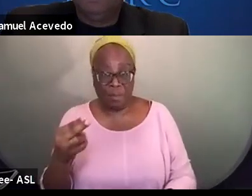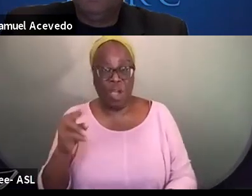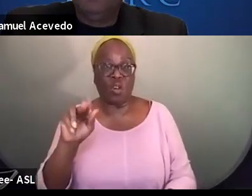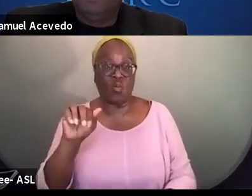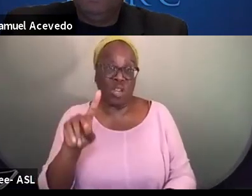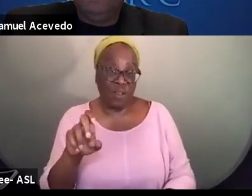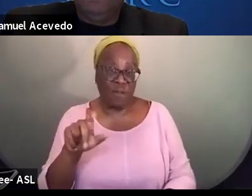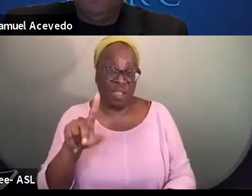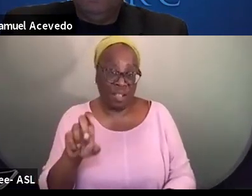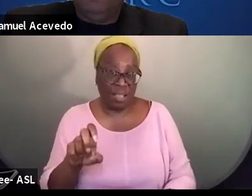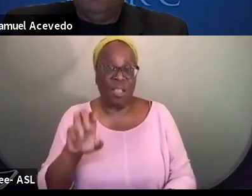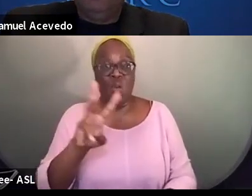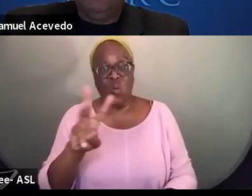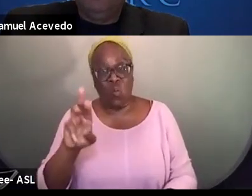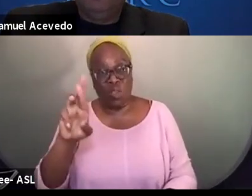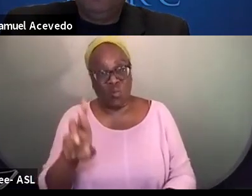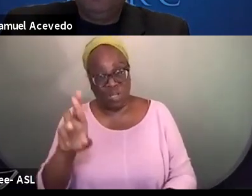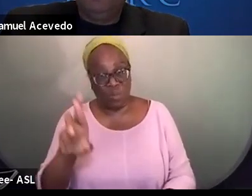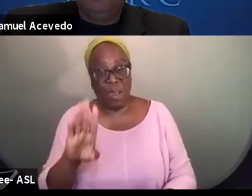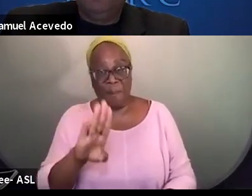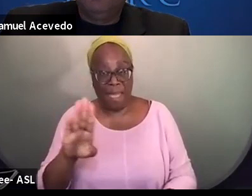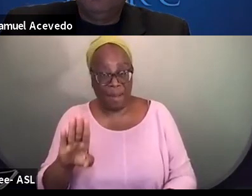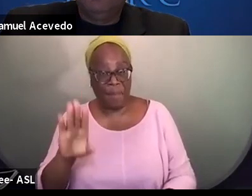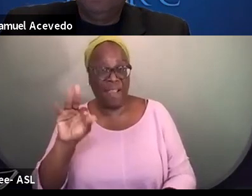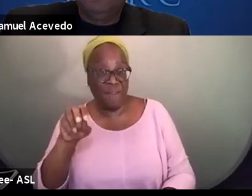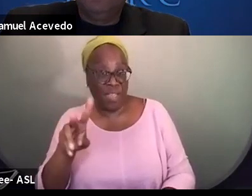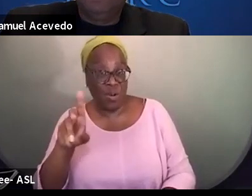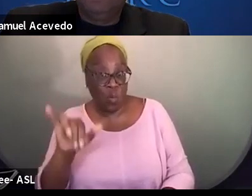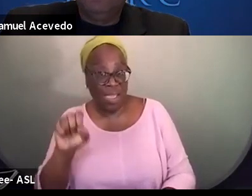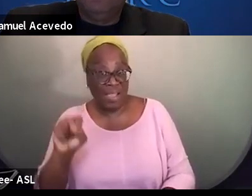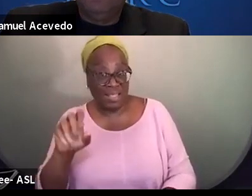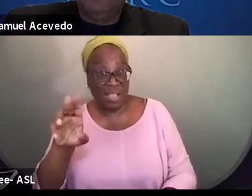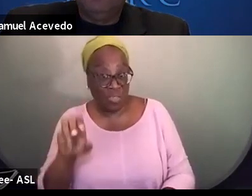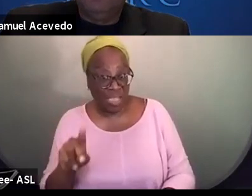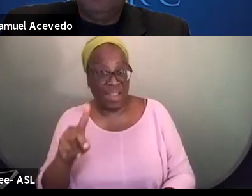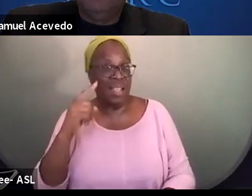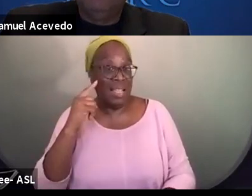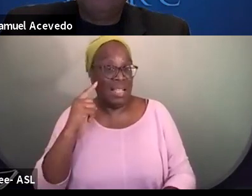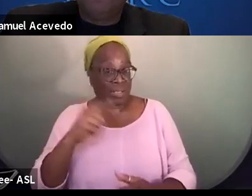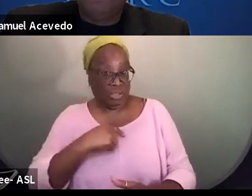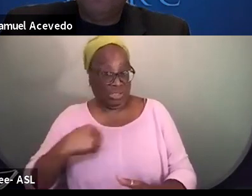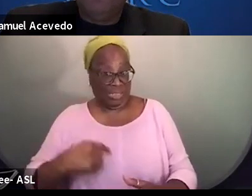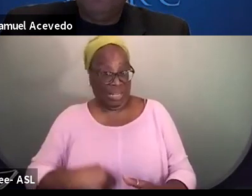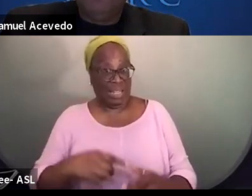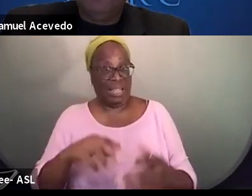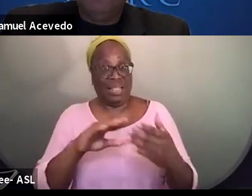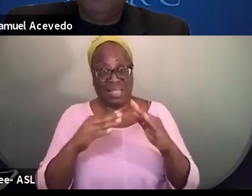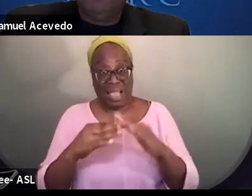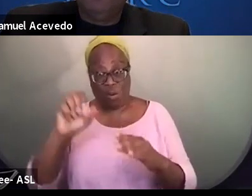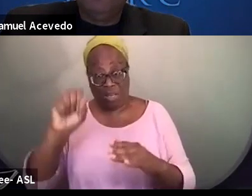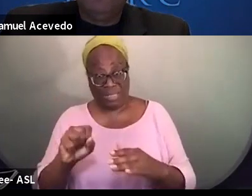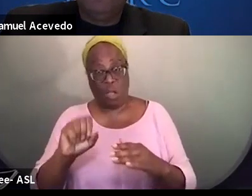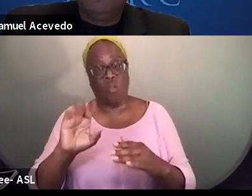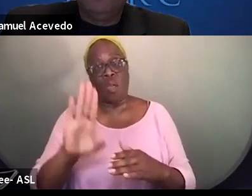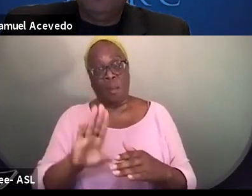West Roxbury, Roslindale, Back Bay, Fenway, the South End, Chinatown, Allston, Brighton, South Boston, East